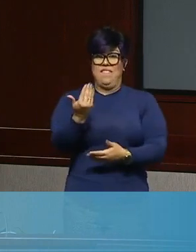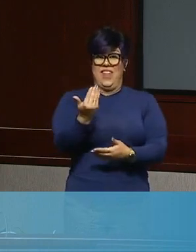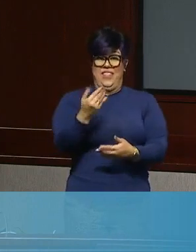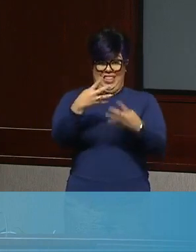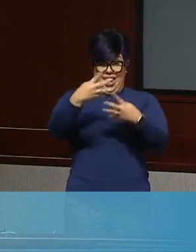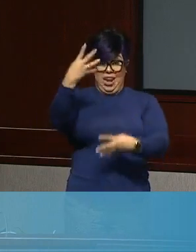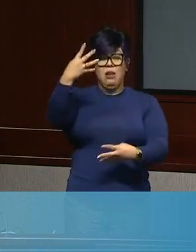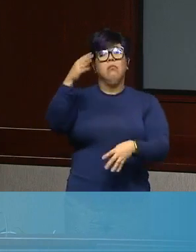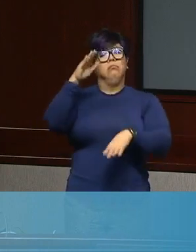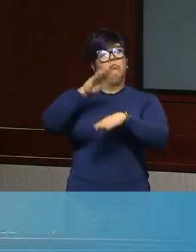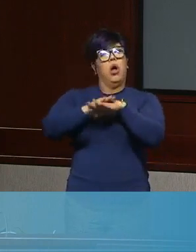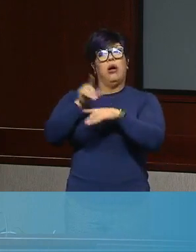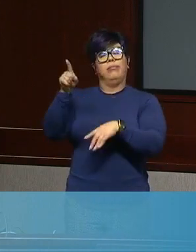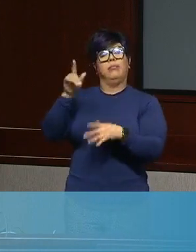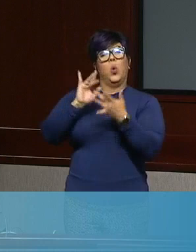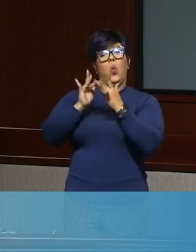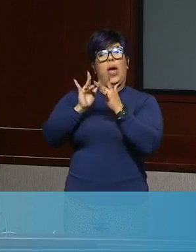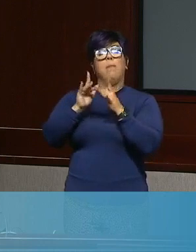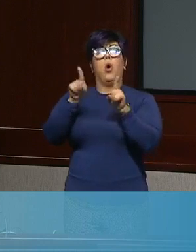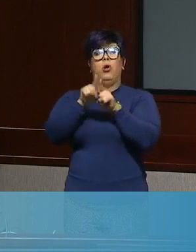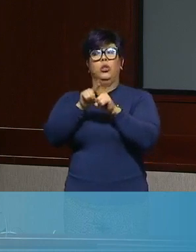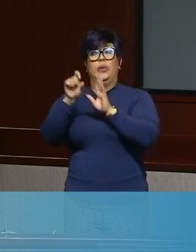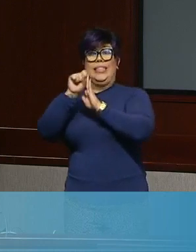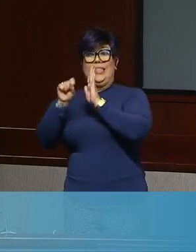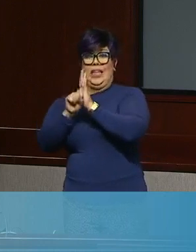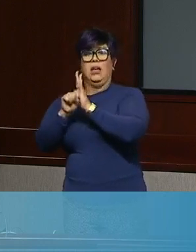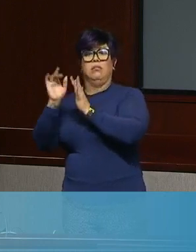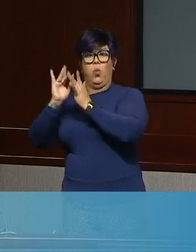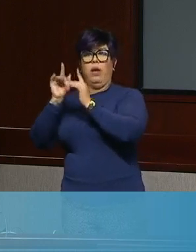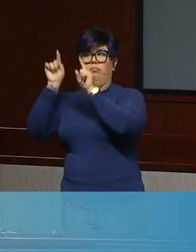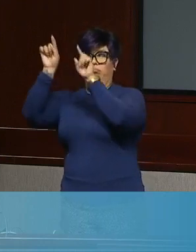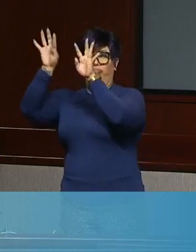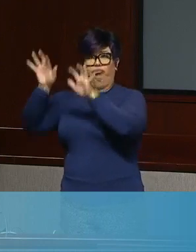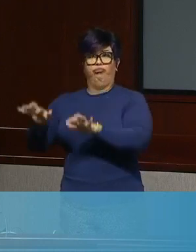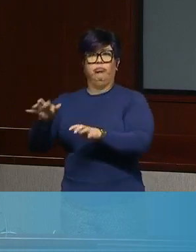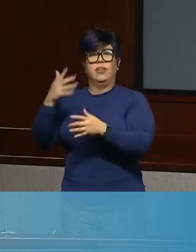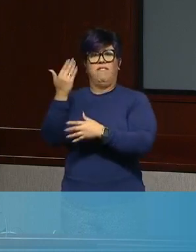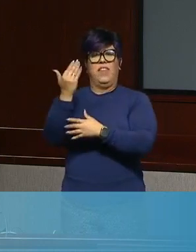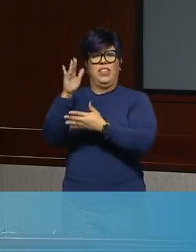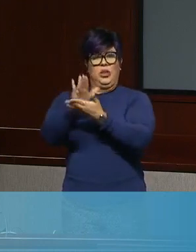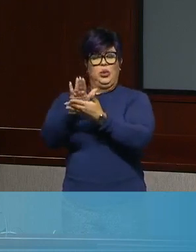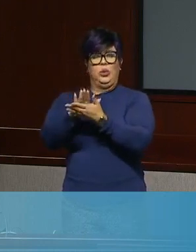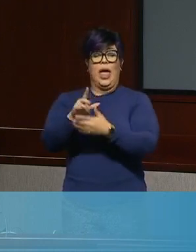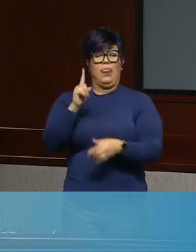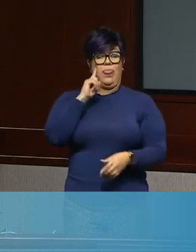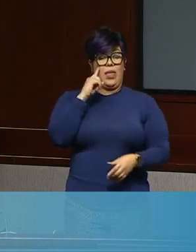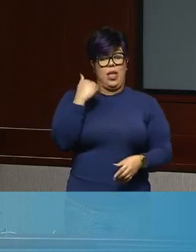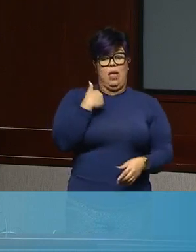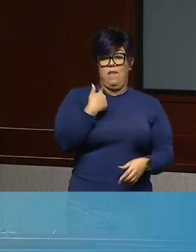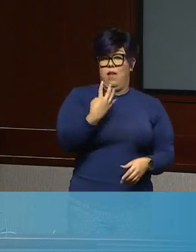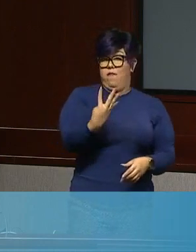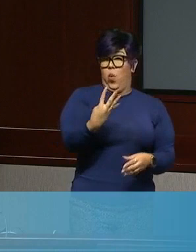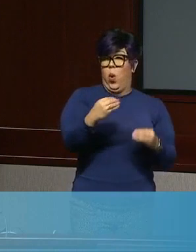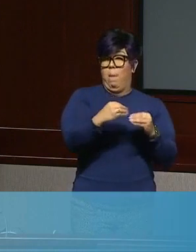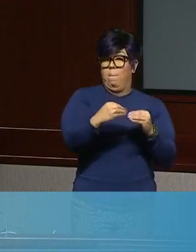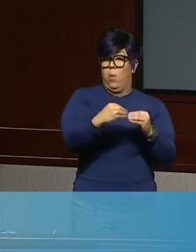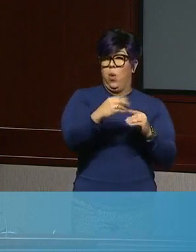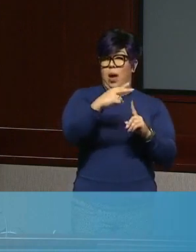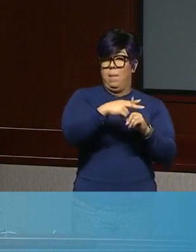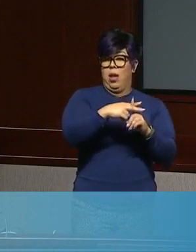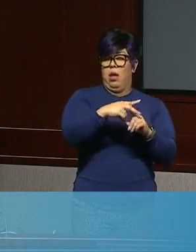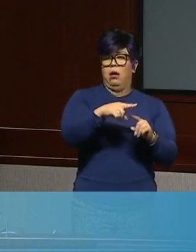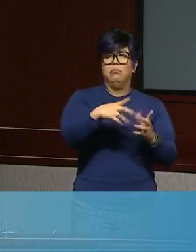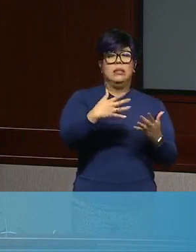our website and on the state's website. There are additional, I think we have 4 other applications pending for